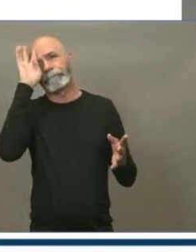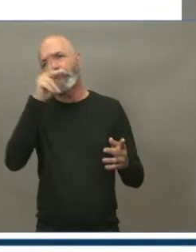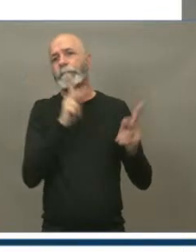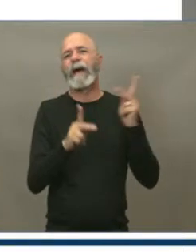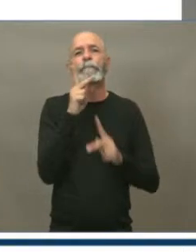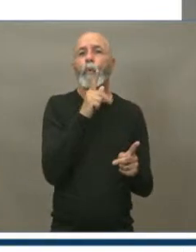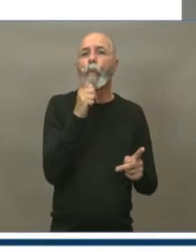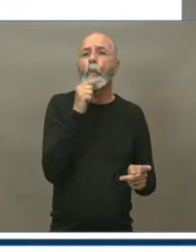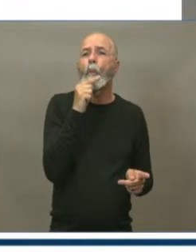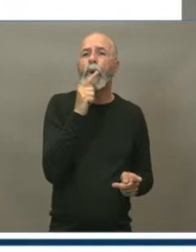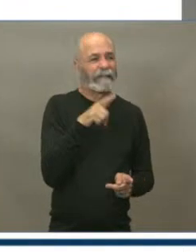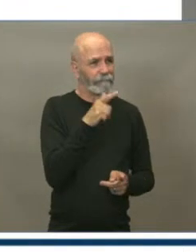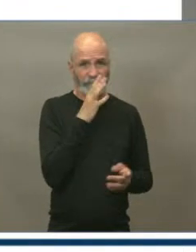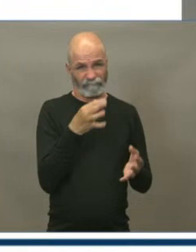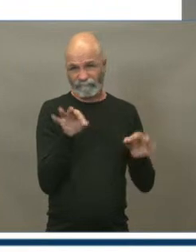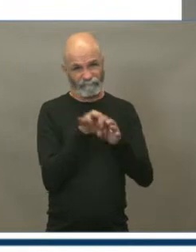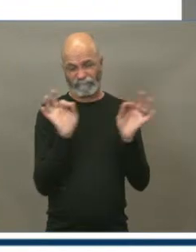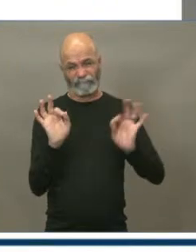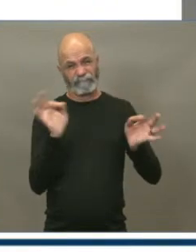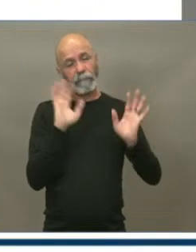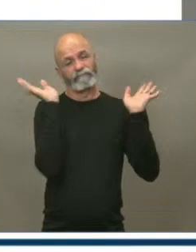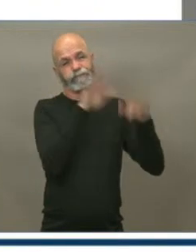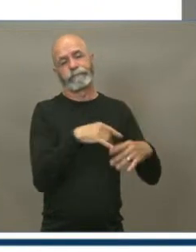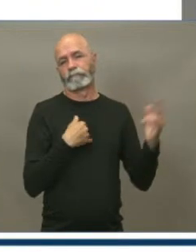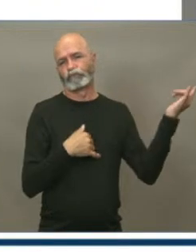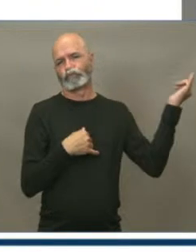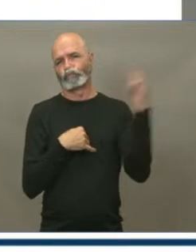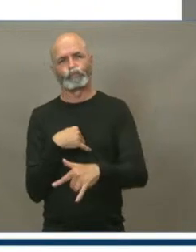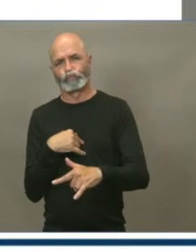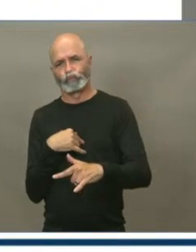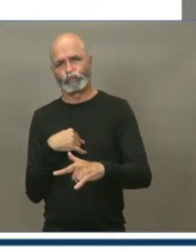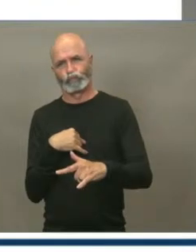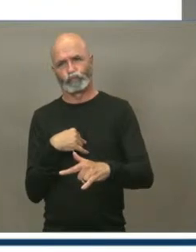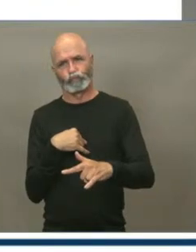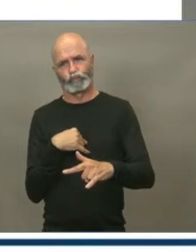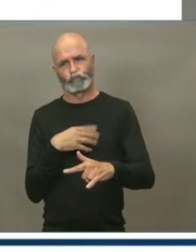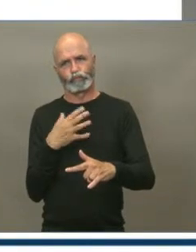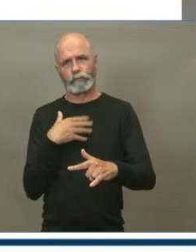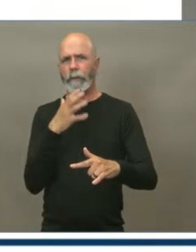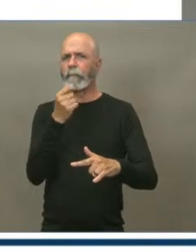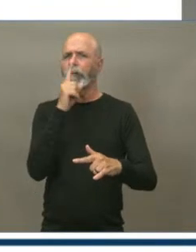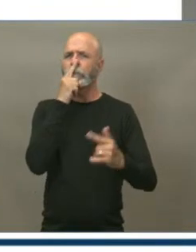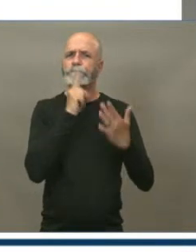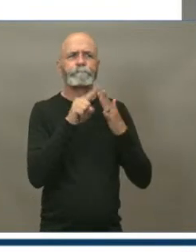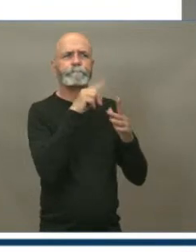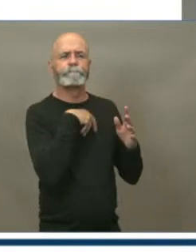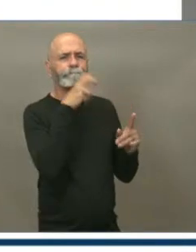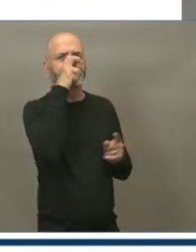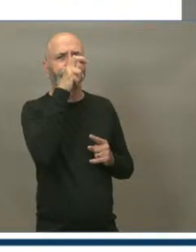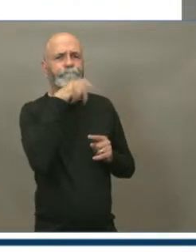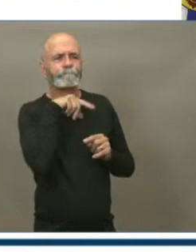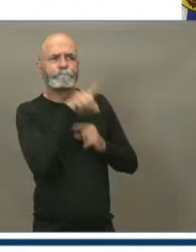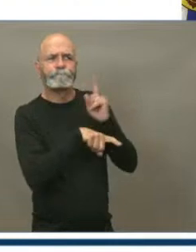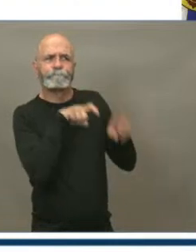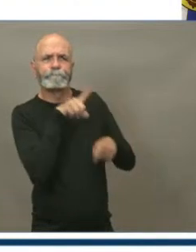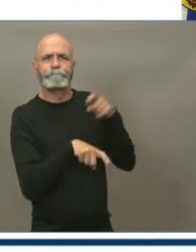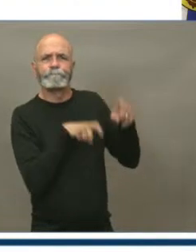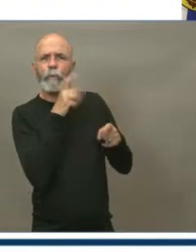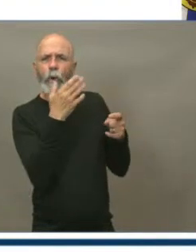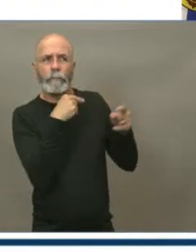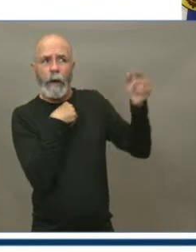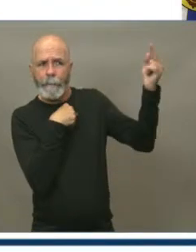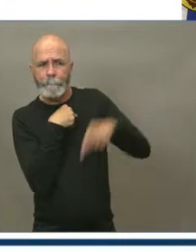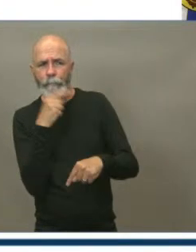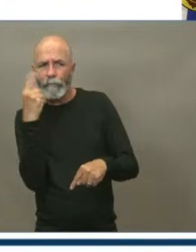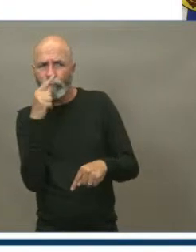essential traveler groups, and we want to have more control, and they have to all go through the application process. Next, we'll go to Blair